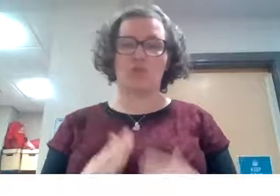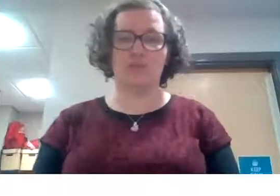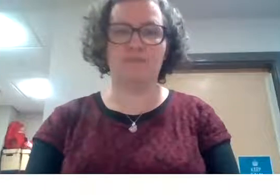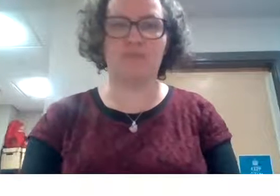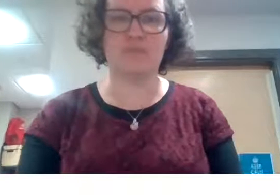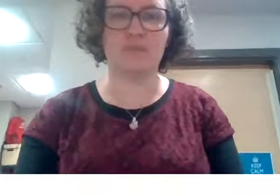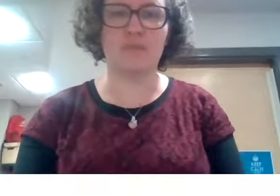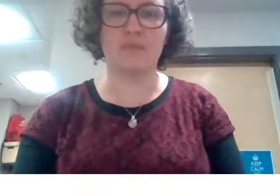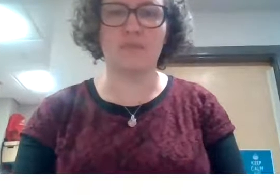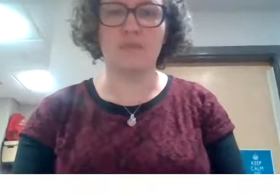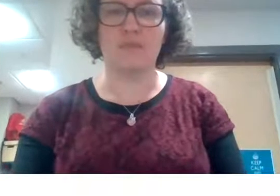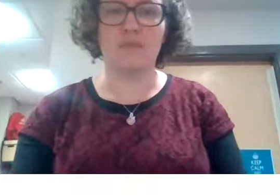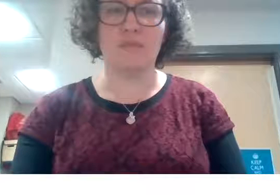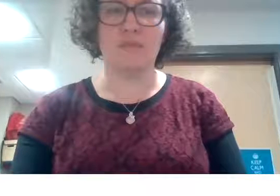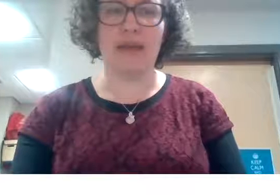more books.